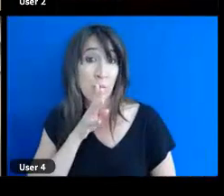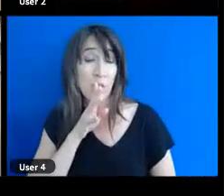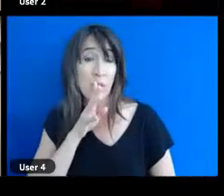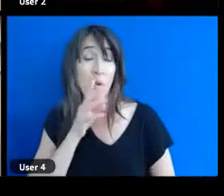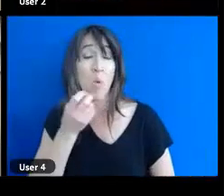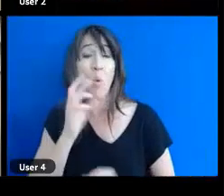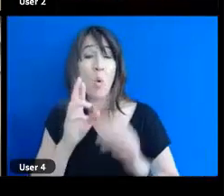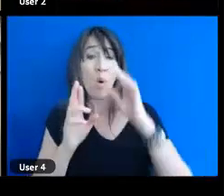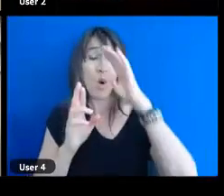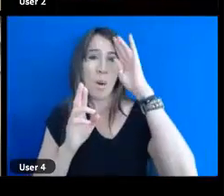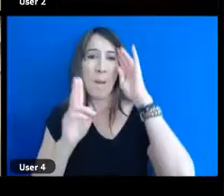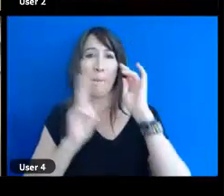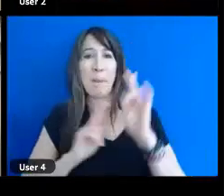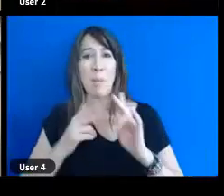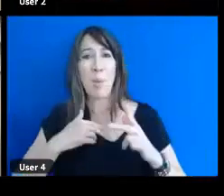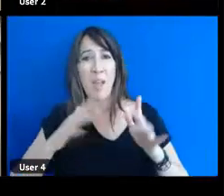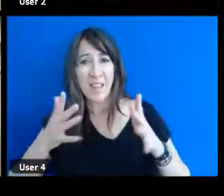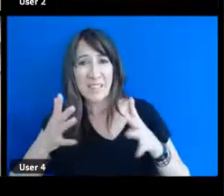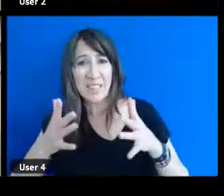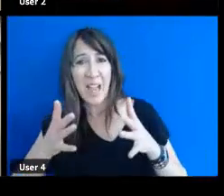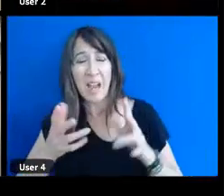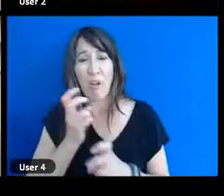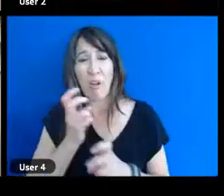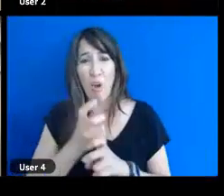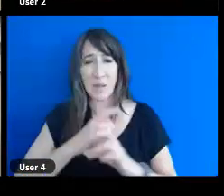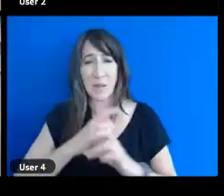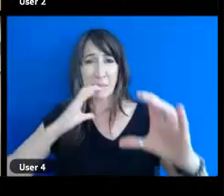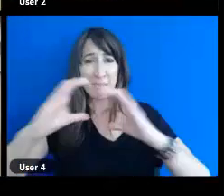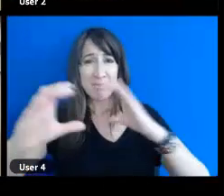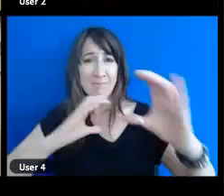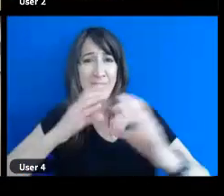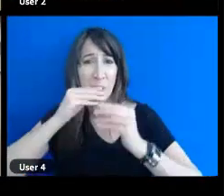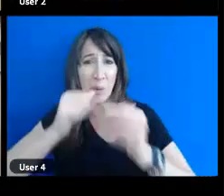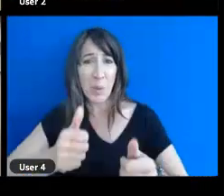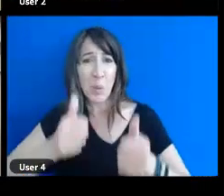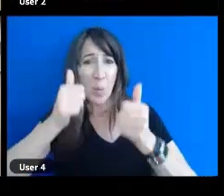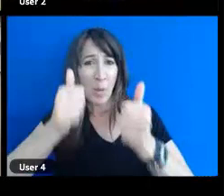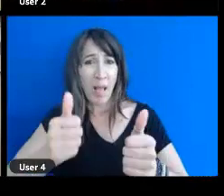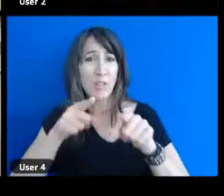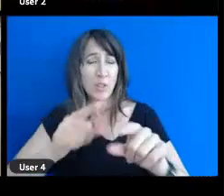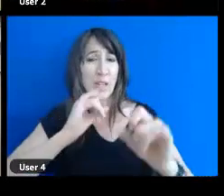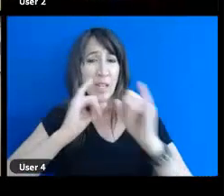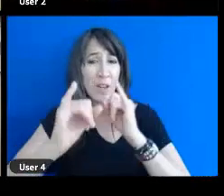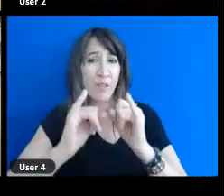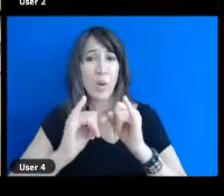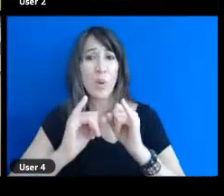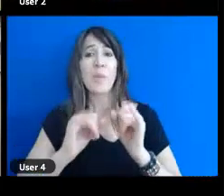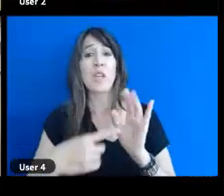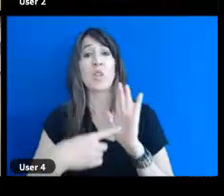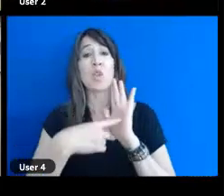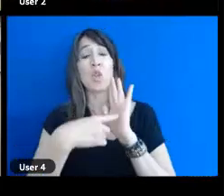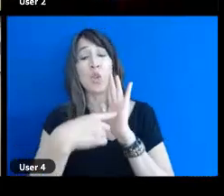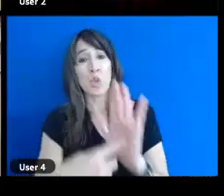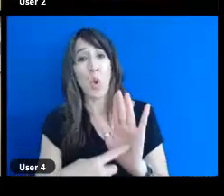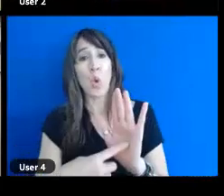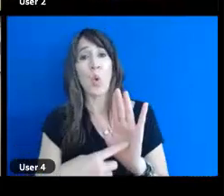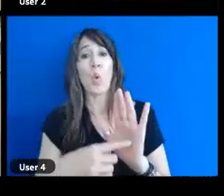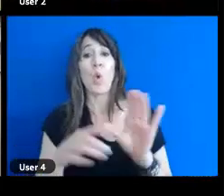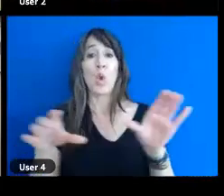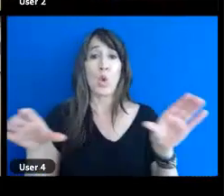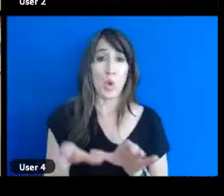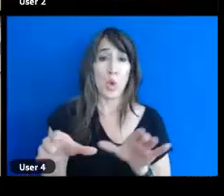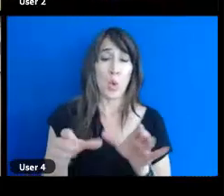people with diverse cognitive abilities, people who are nonverbal, for example, or people whose anxiety gets in the way of communicating well